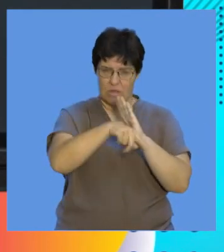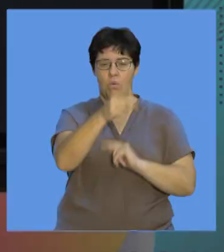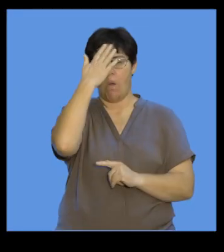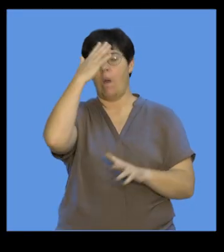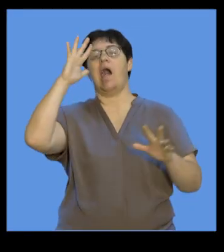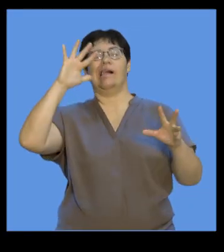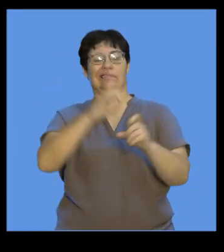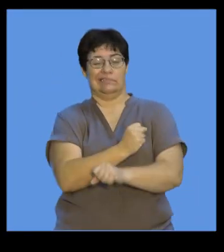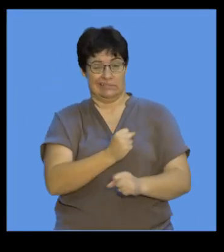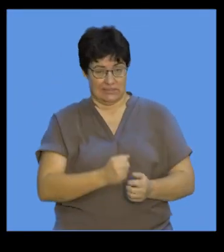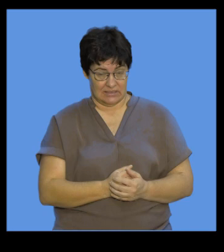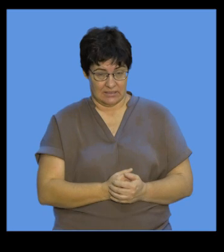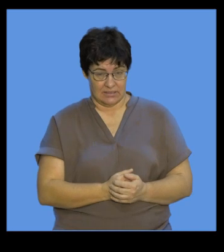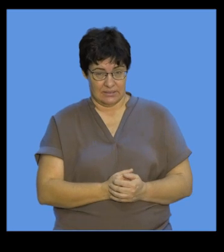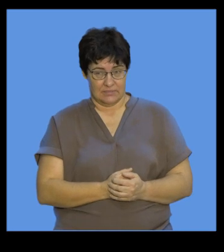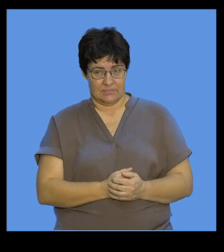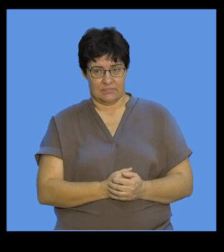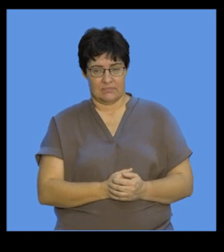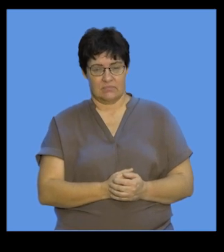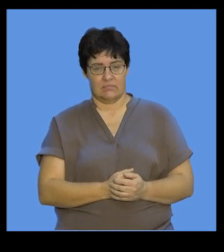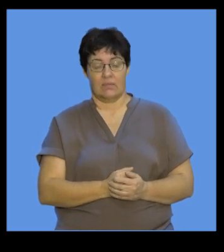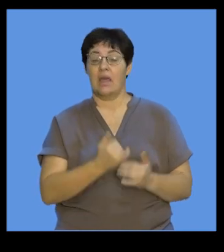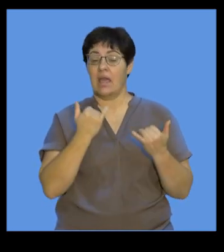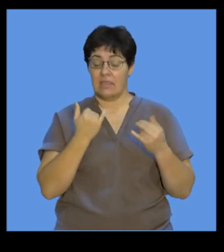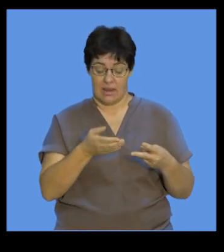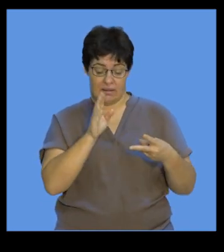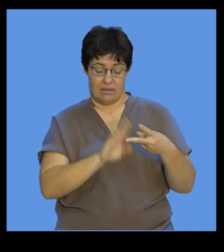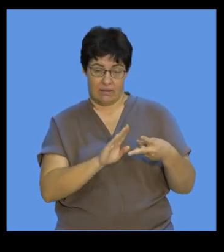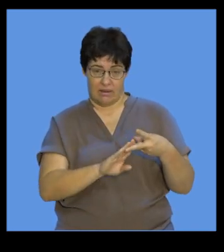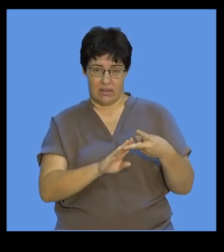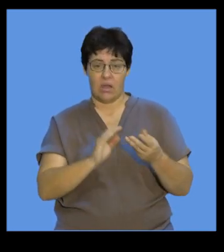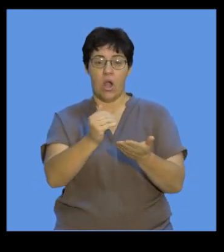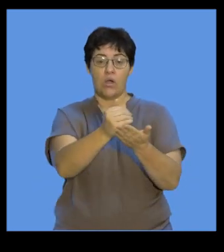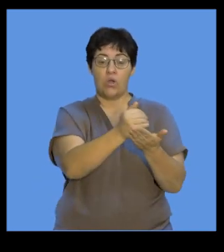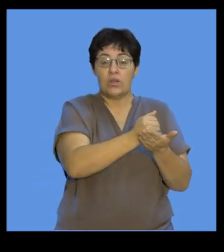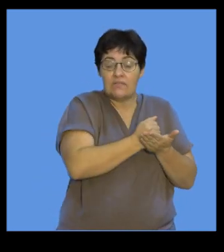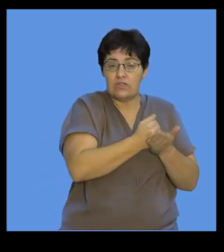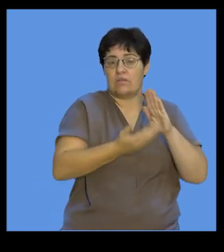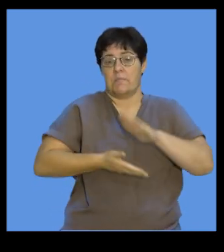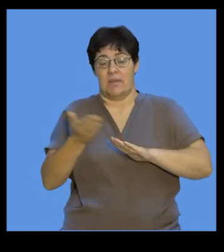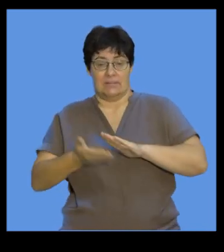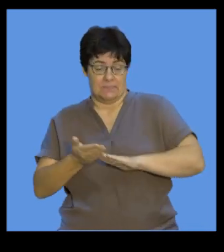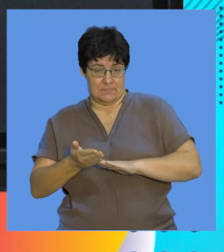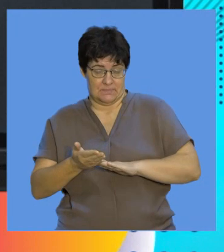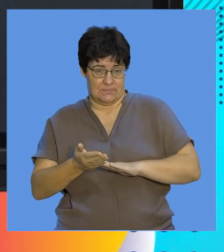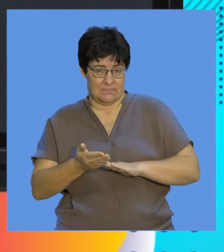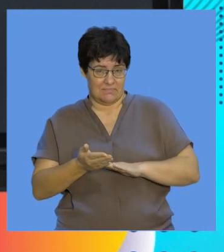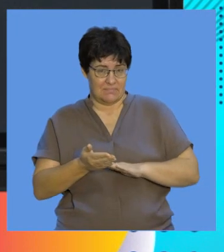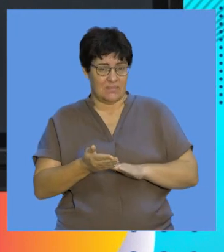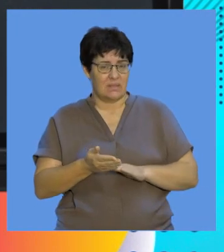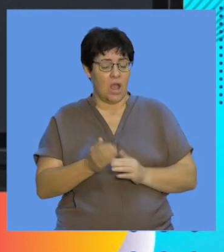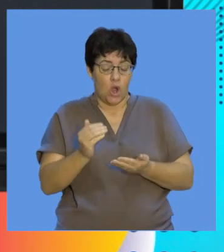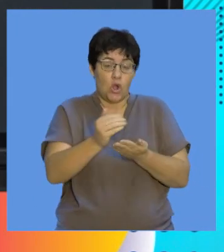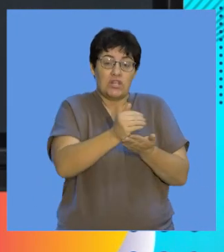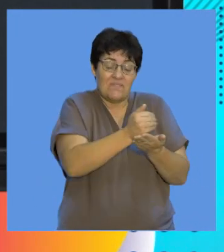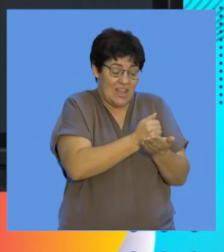you know. We're then going to look at the conservation of momentum. You should know